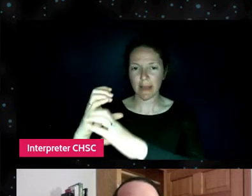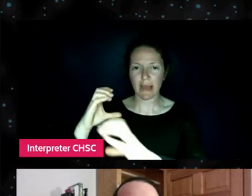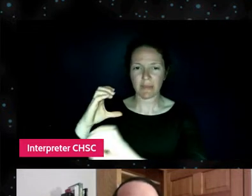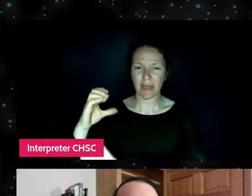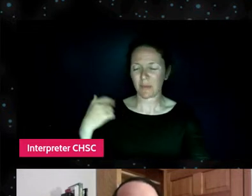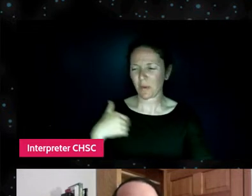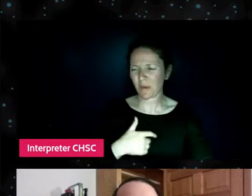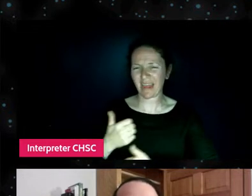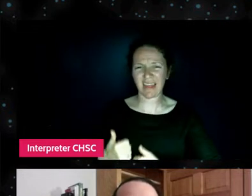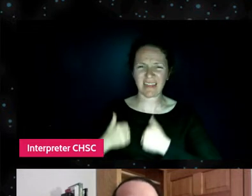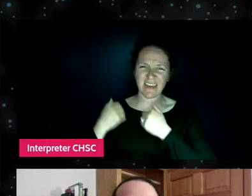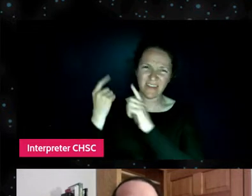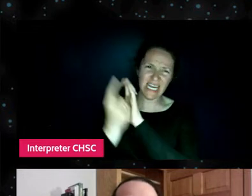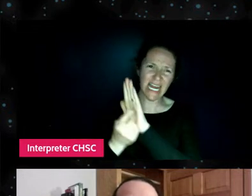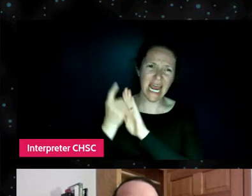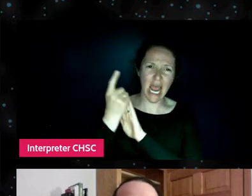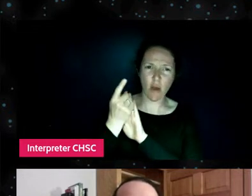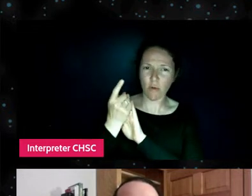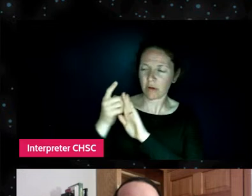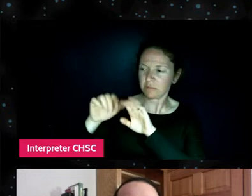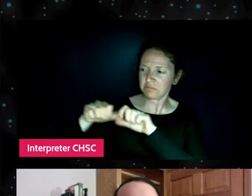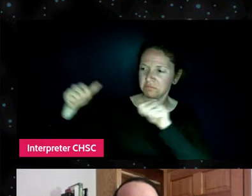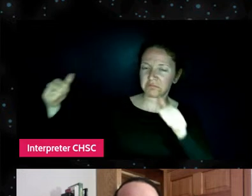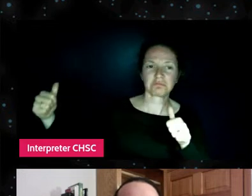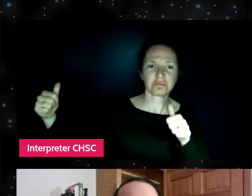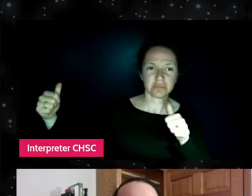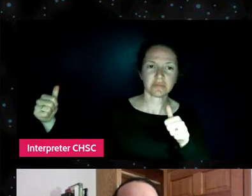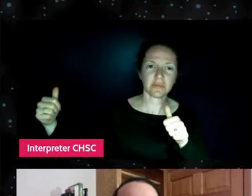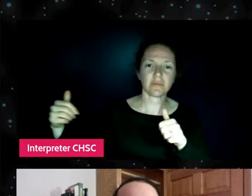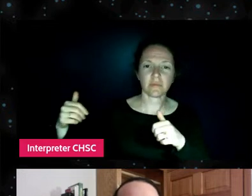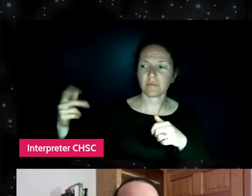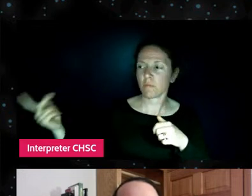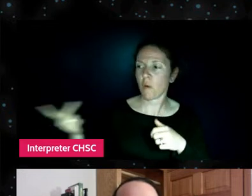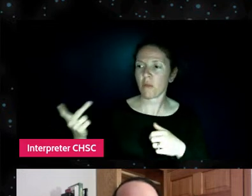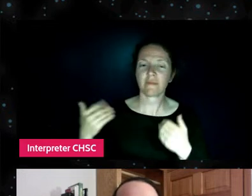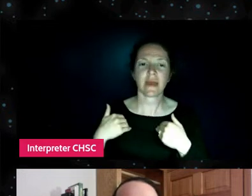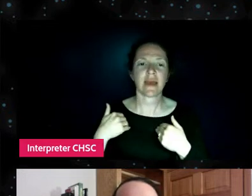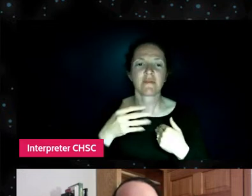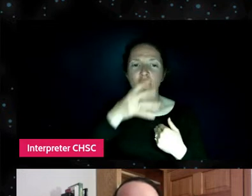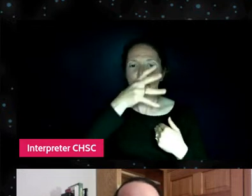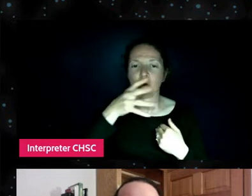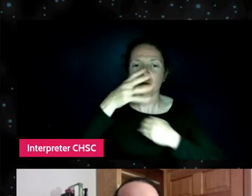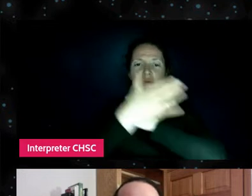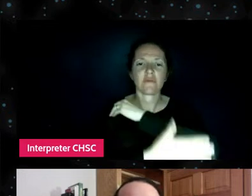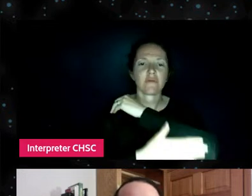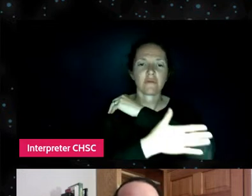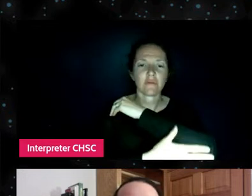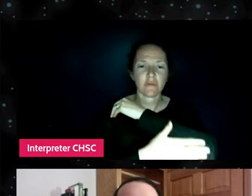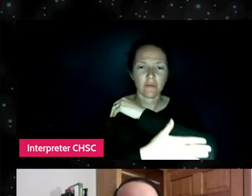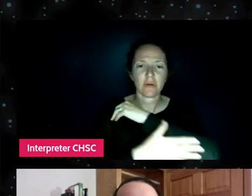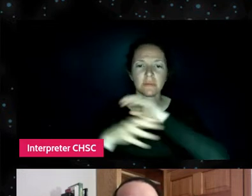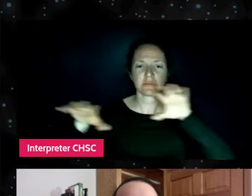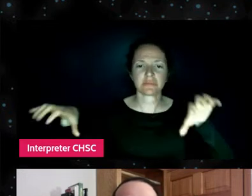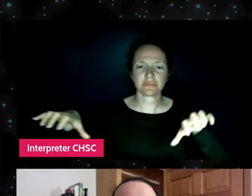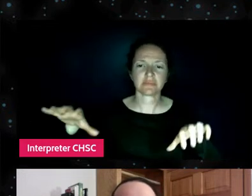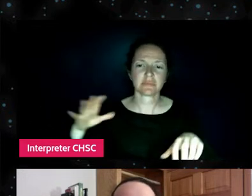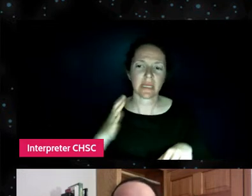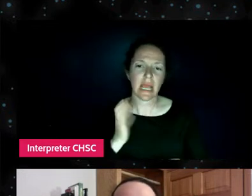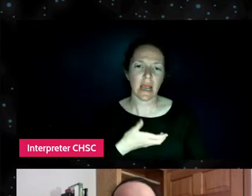from family farms. So we both live on rural family farms. You can see some of that in the